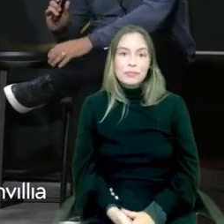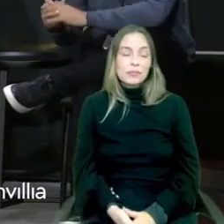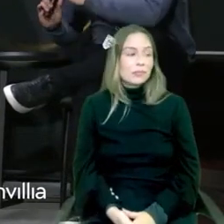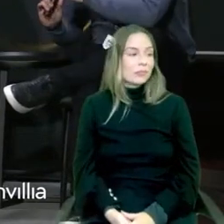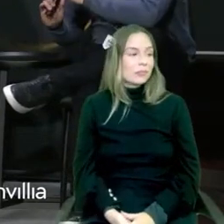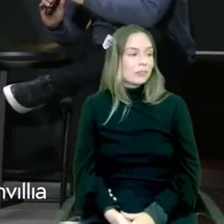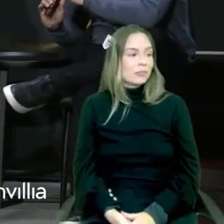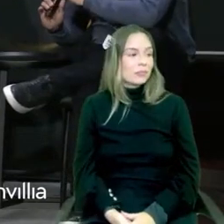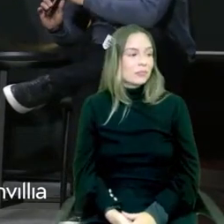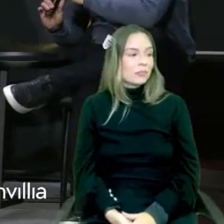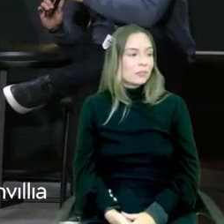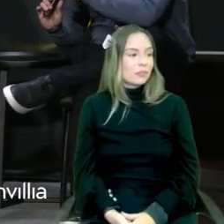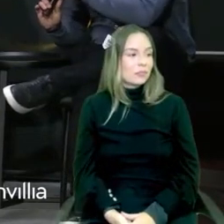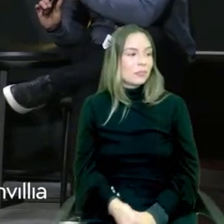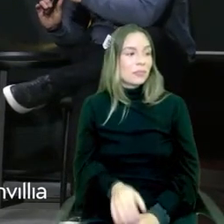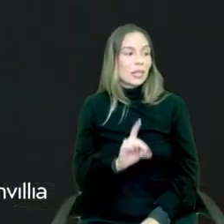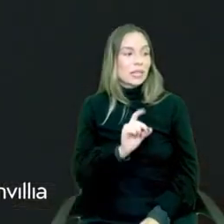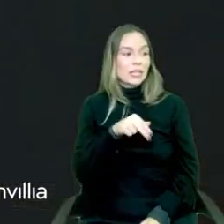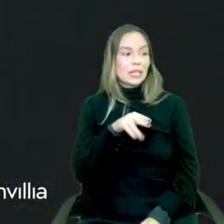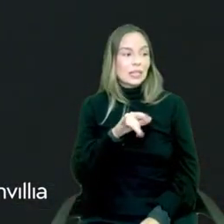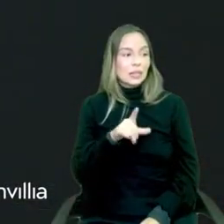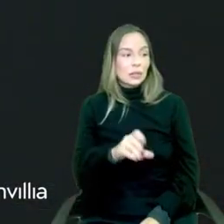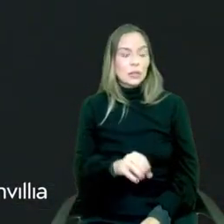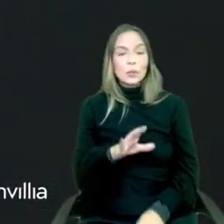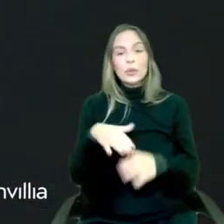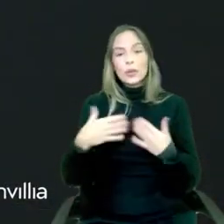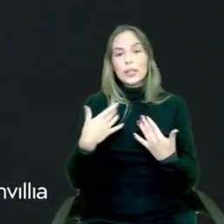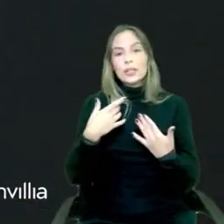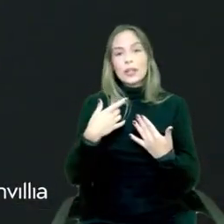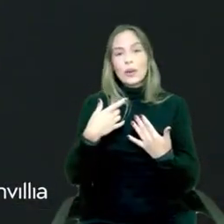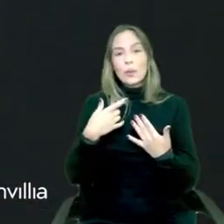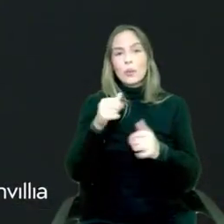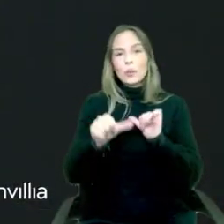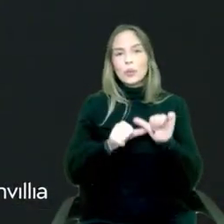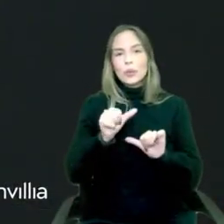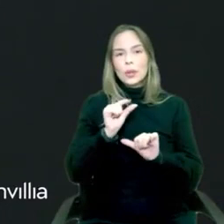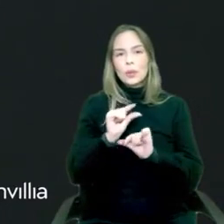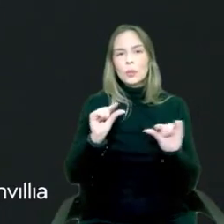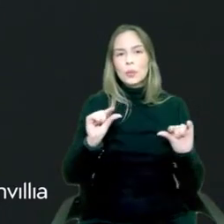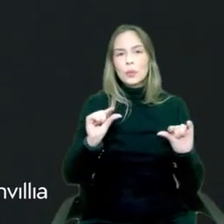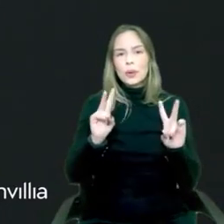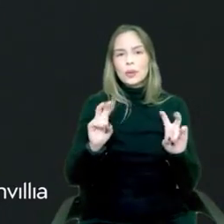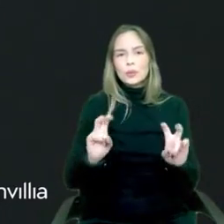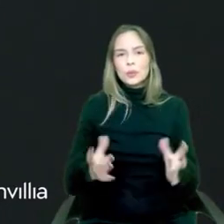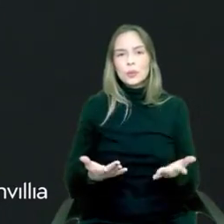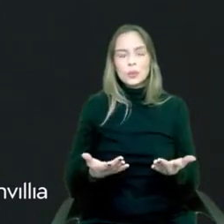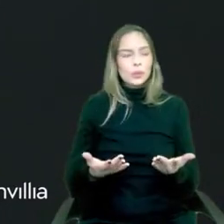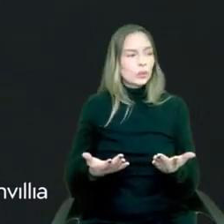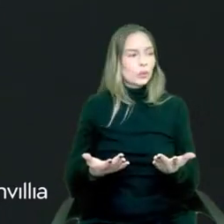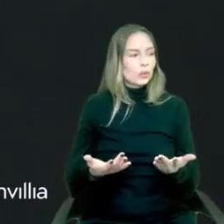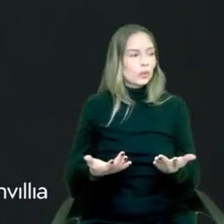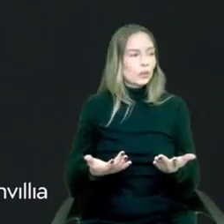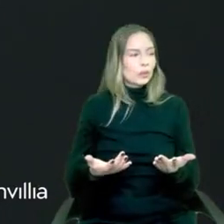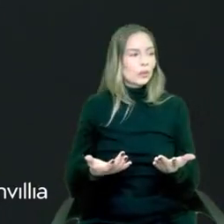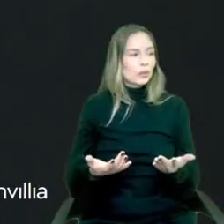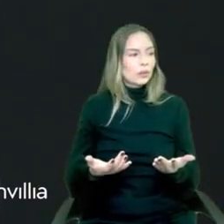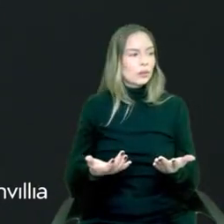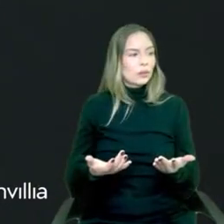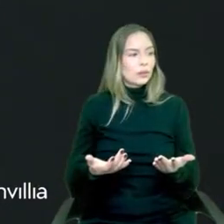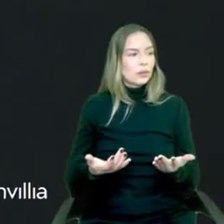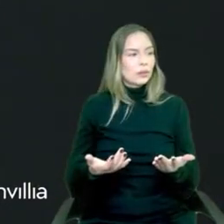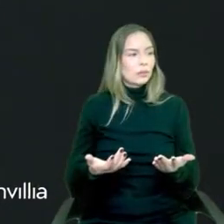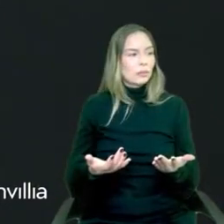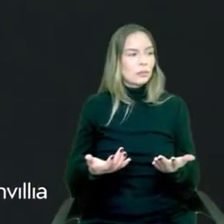May I change a little the discussion, or you can? I have changed. Yeah. I was thinking